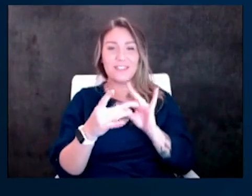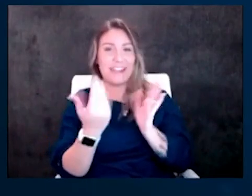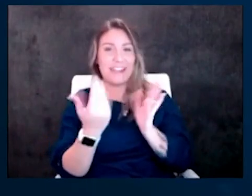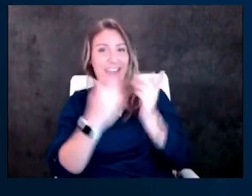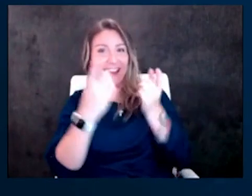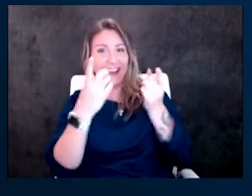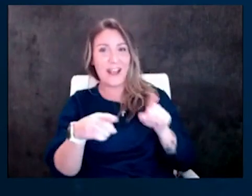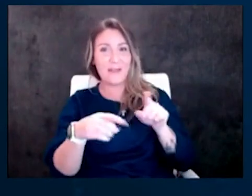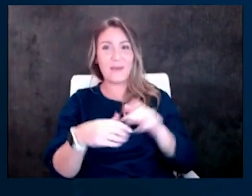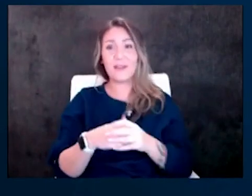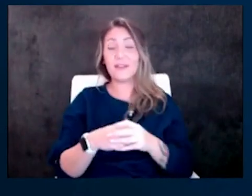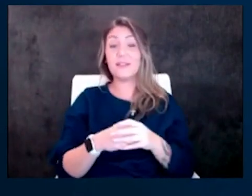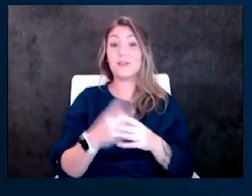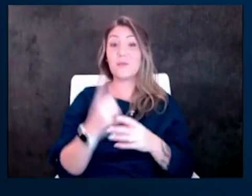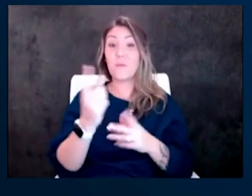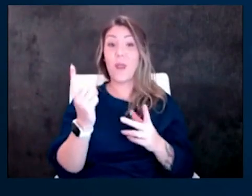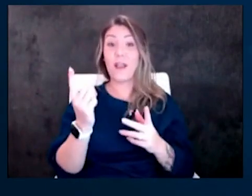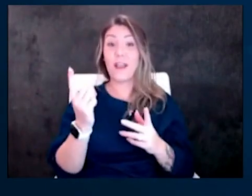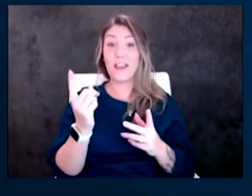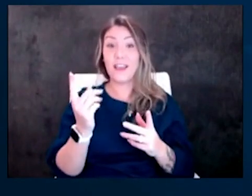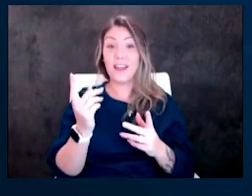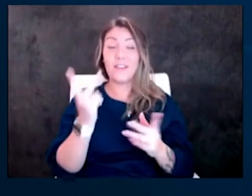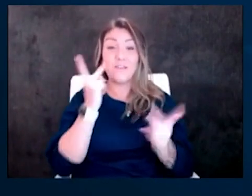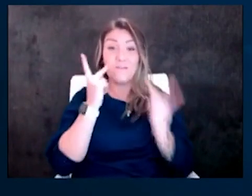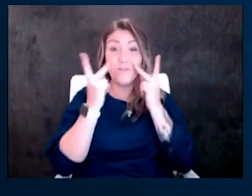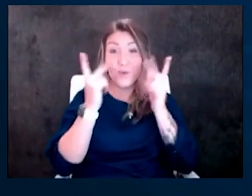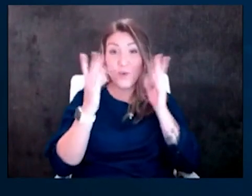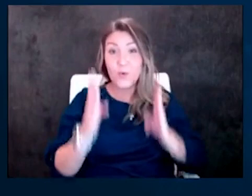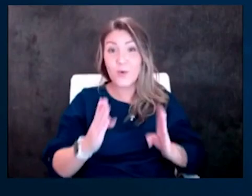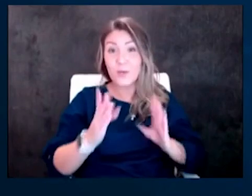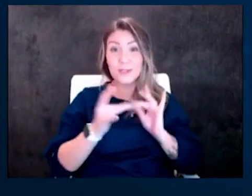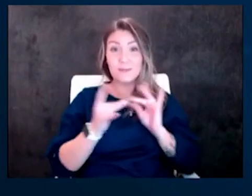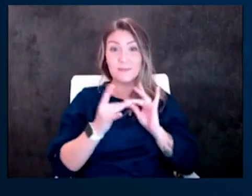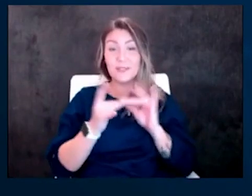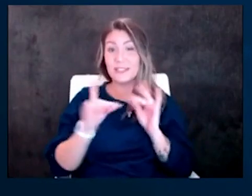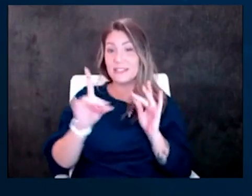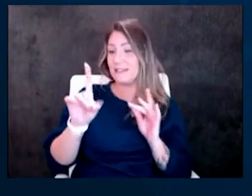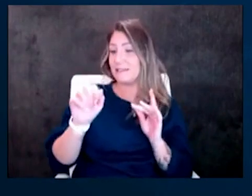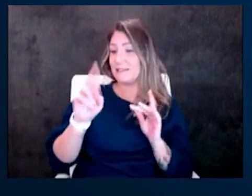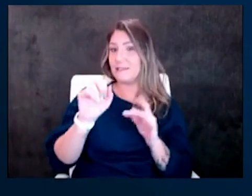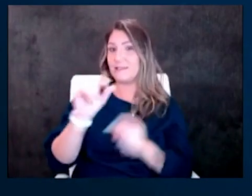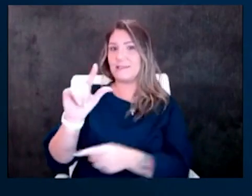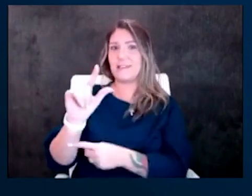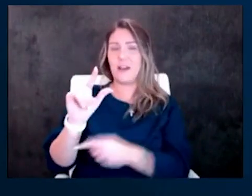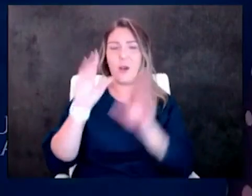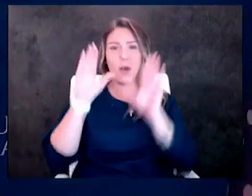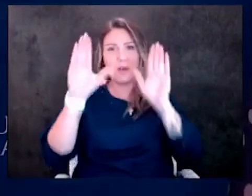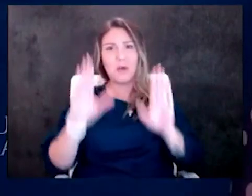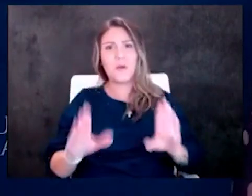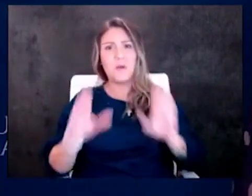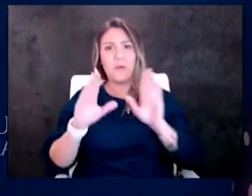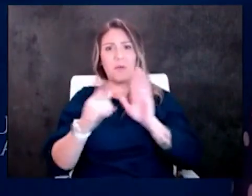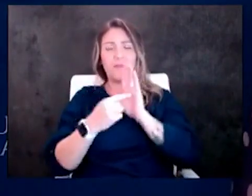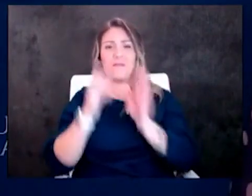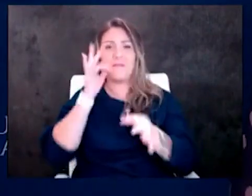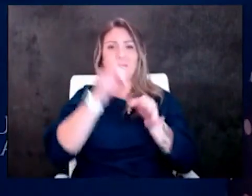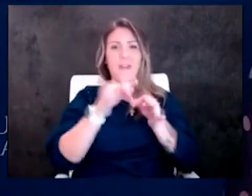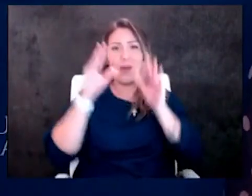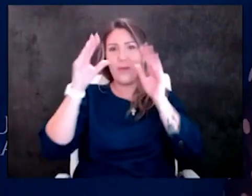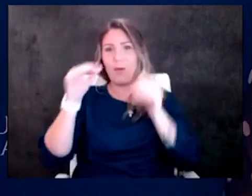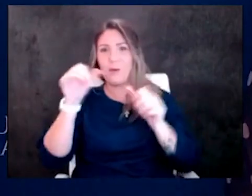one of our viewers had mentioned, just called it kind of this, Daryl was watching the story, he said, wonderful illustration of how faith, hope, science are assessed